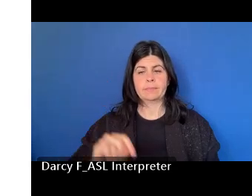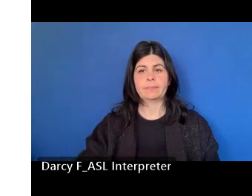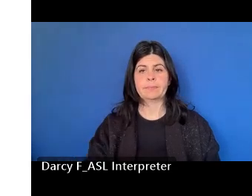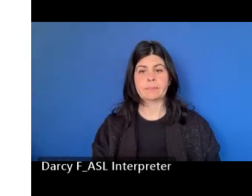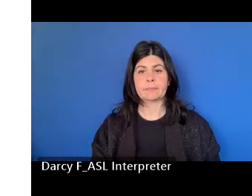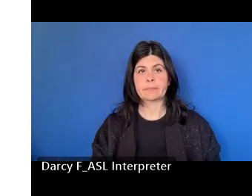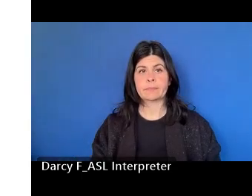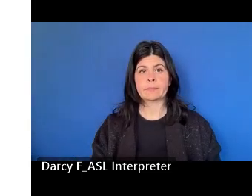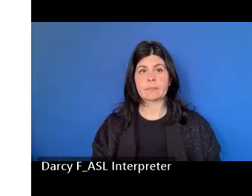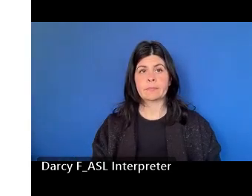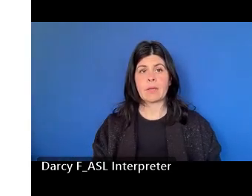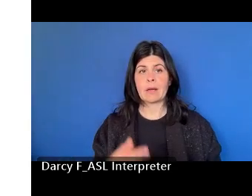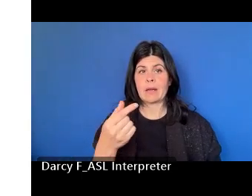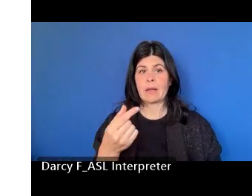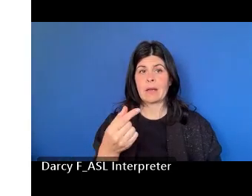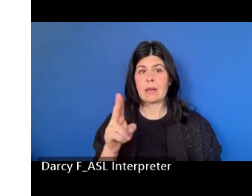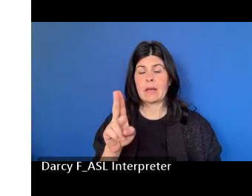Guillermo.